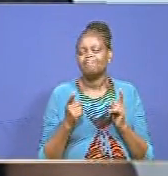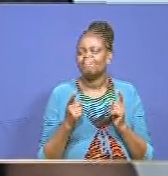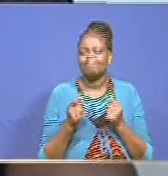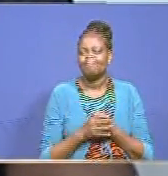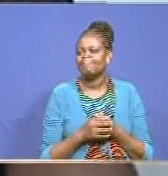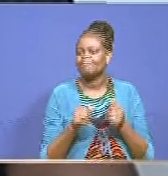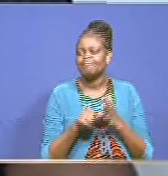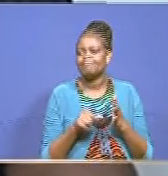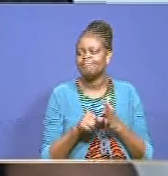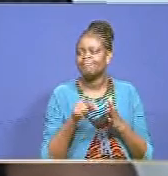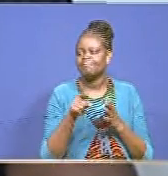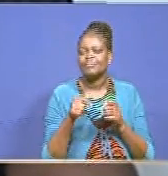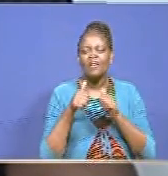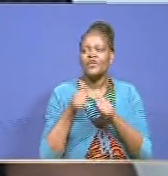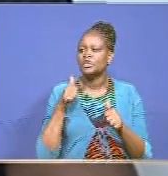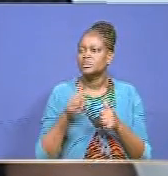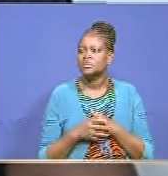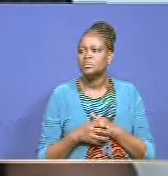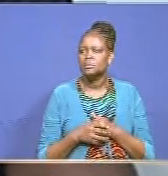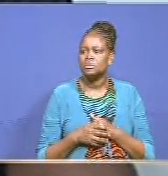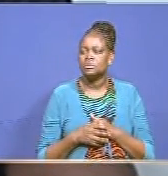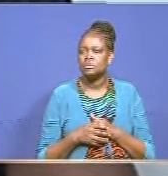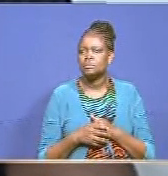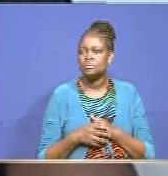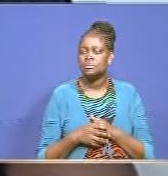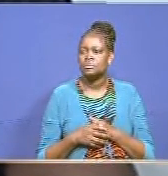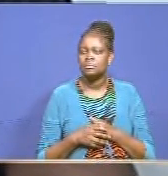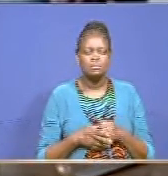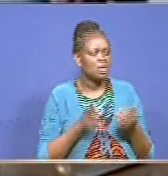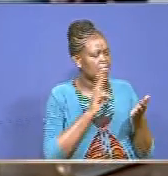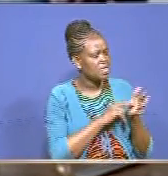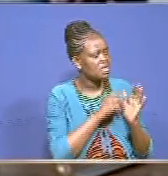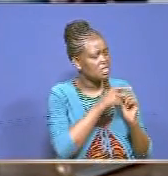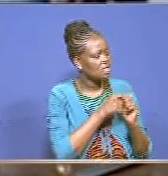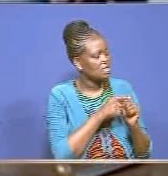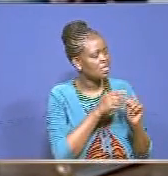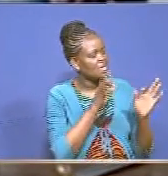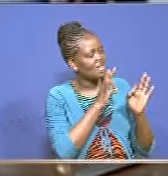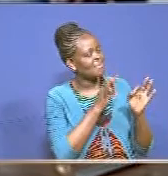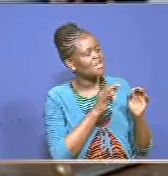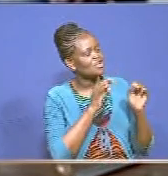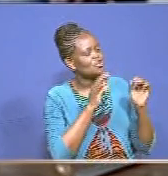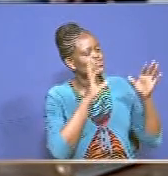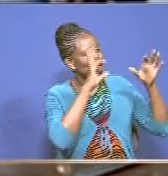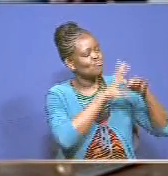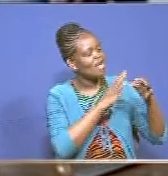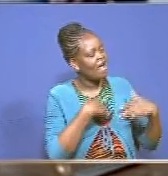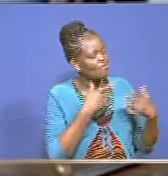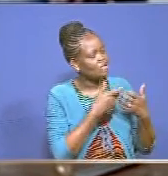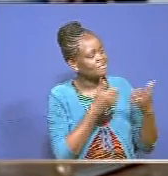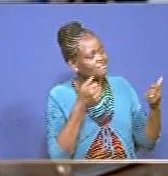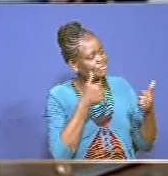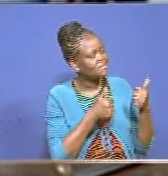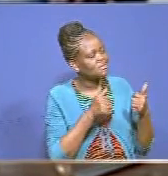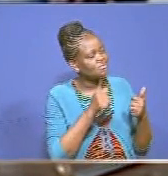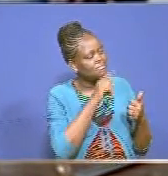all, they've refused. Yeah. Uh-huh. Mm. So is it still together, or you haven't quite answered the question? As a